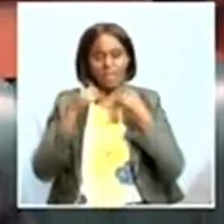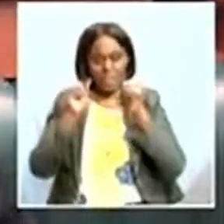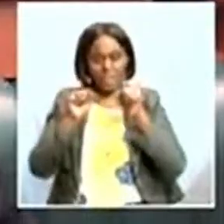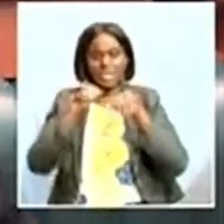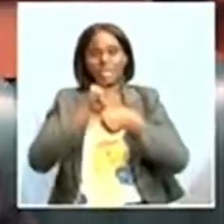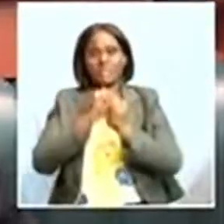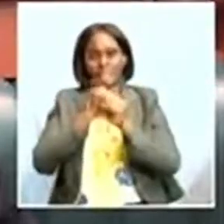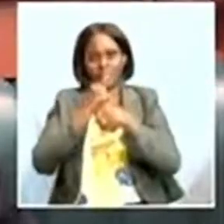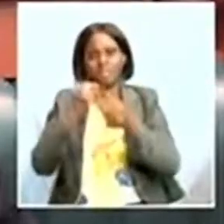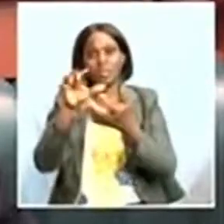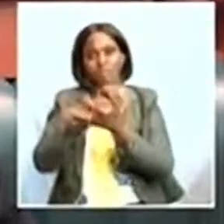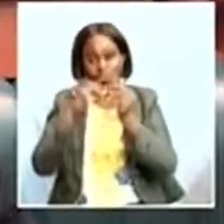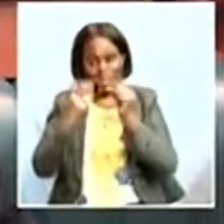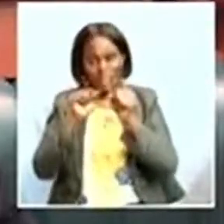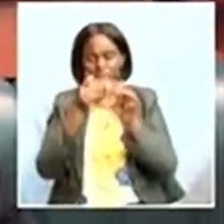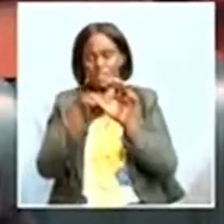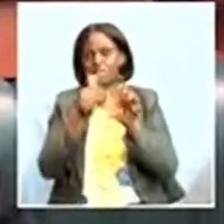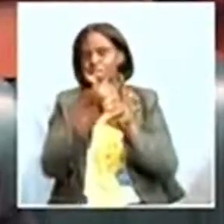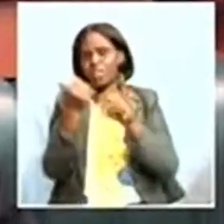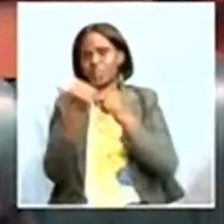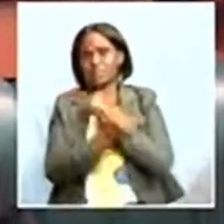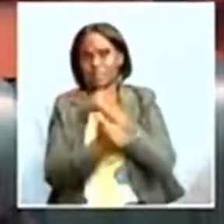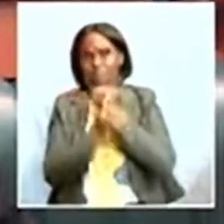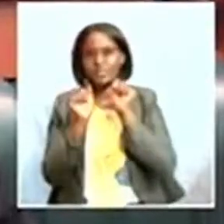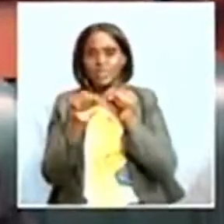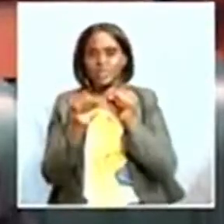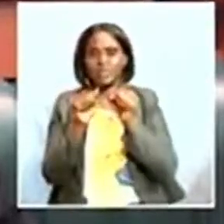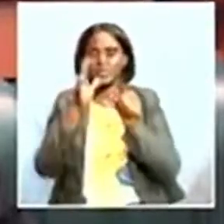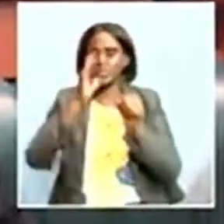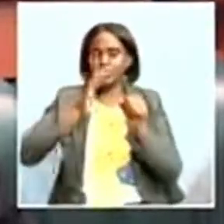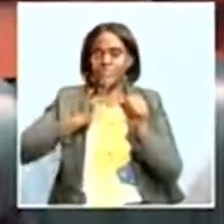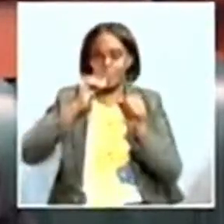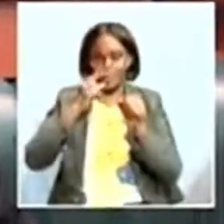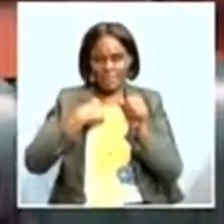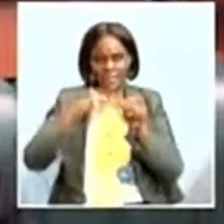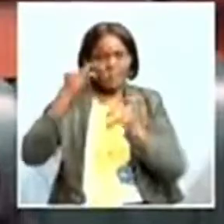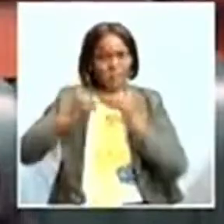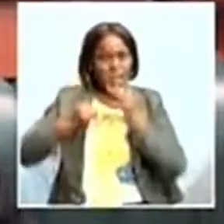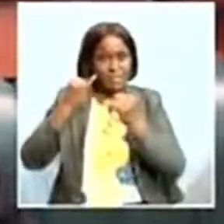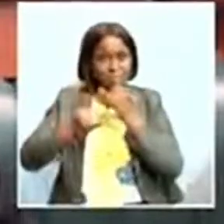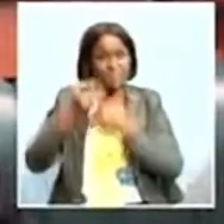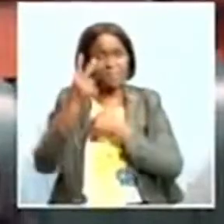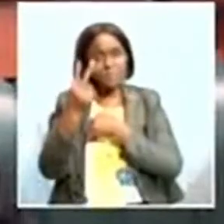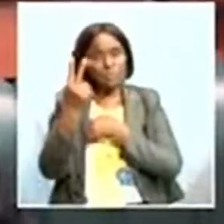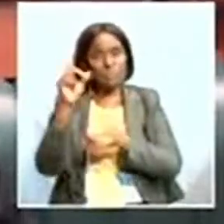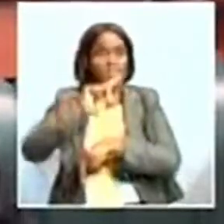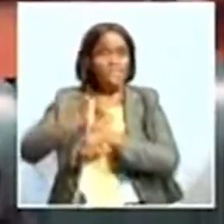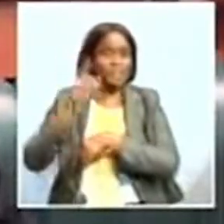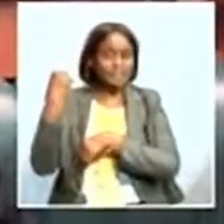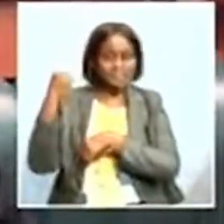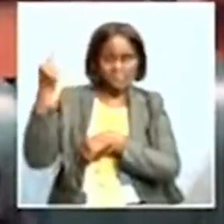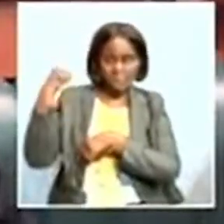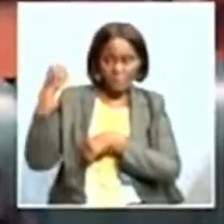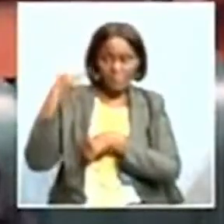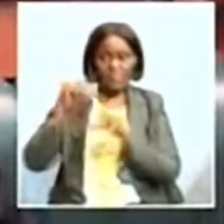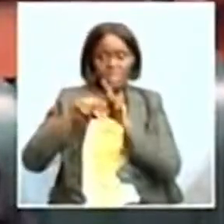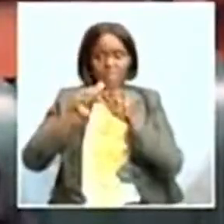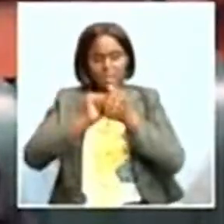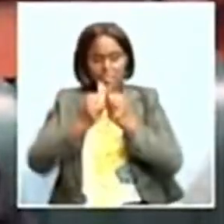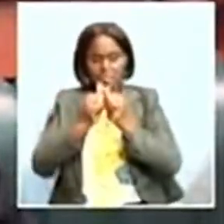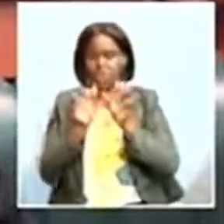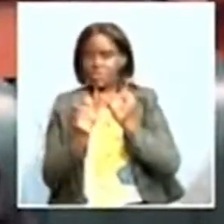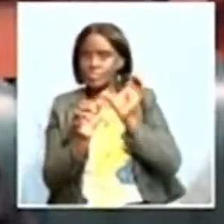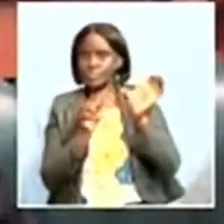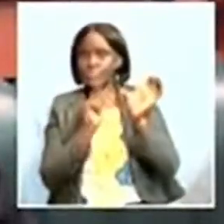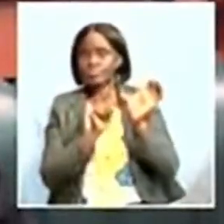create chaos in any country. Madam Speaker, in the last 2 days, in the sporting